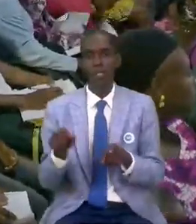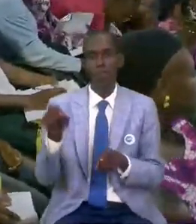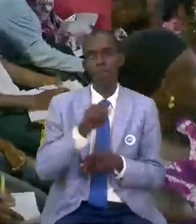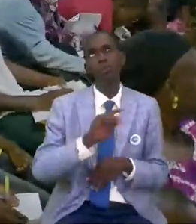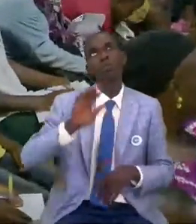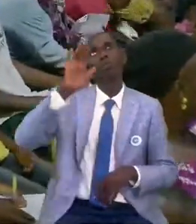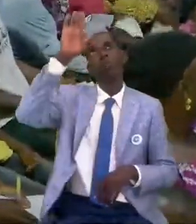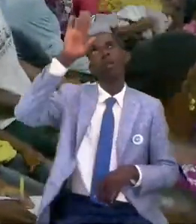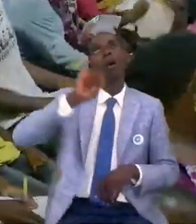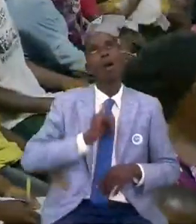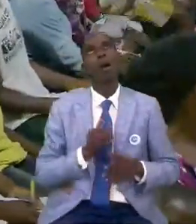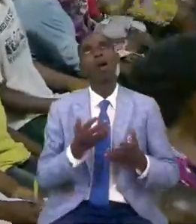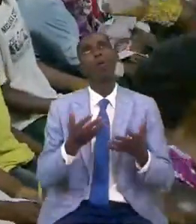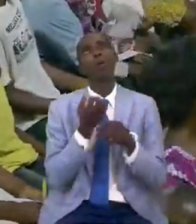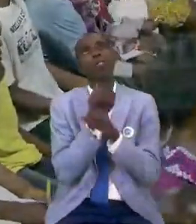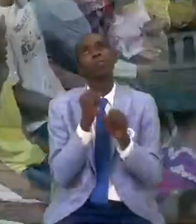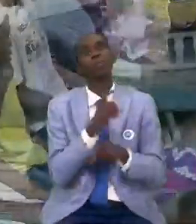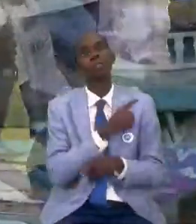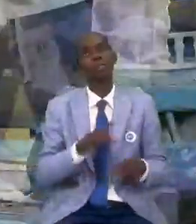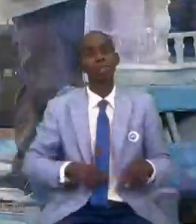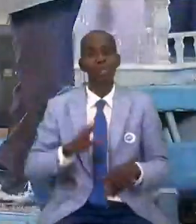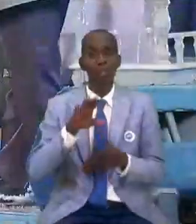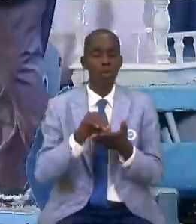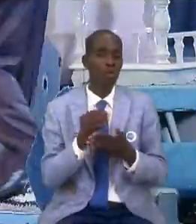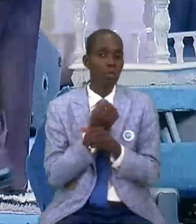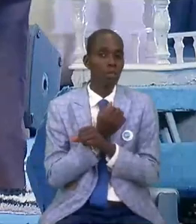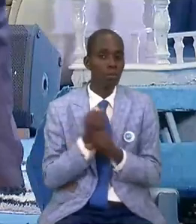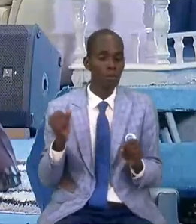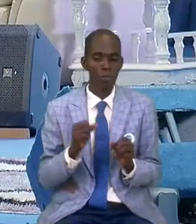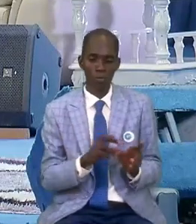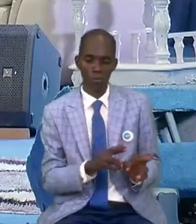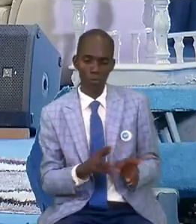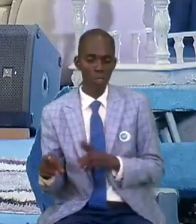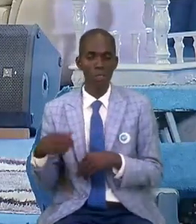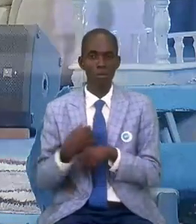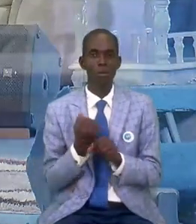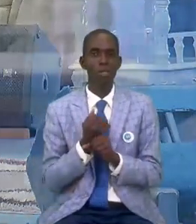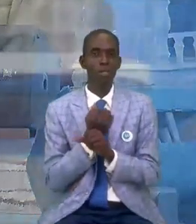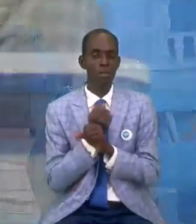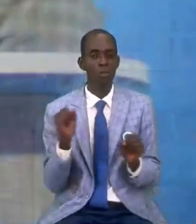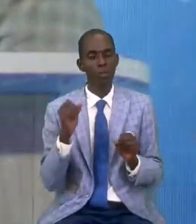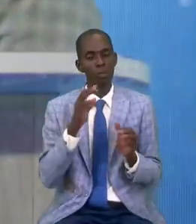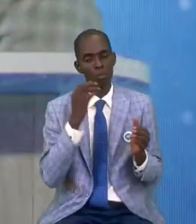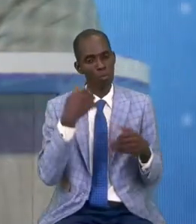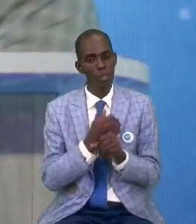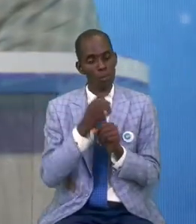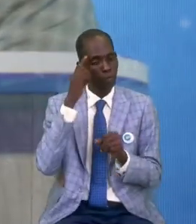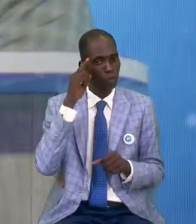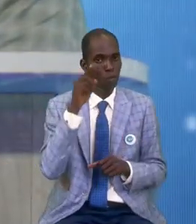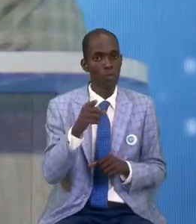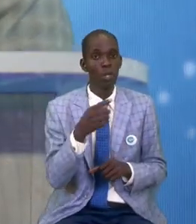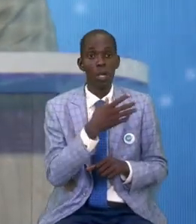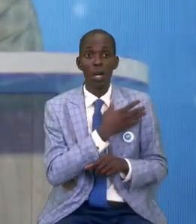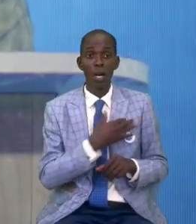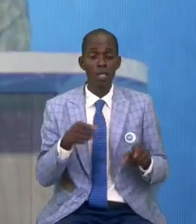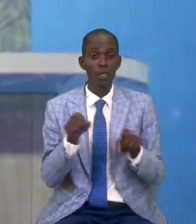made for you from heaven, has now come. And then as you believe in him, your healing ready made